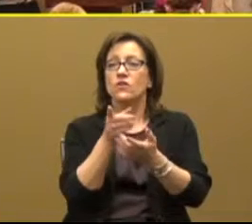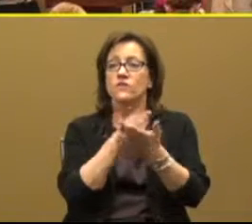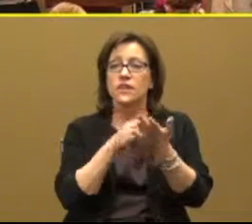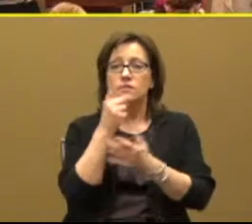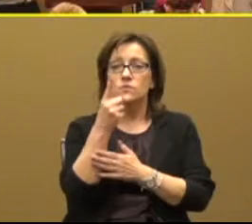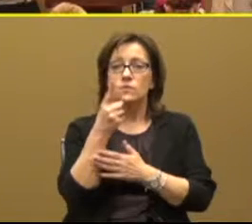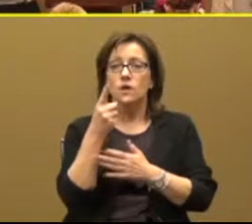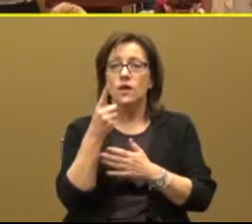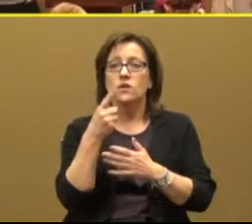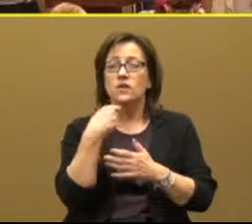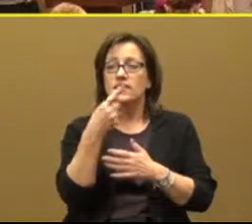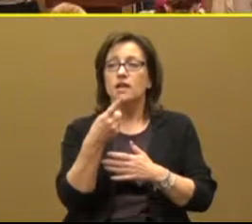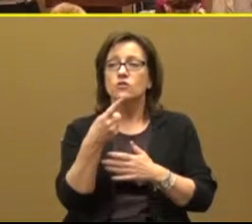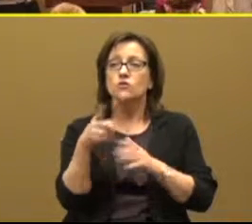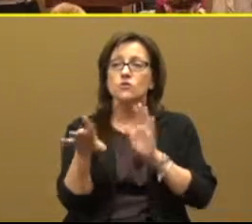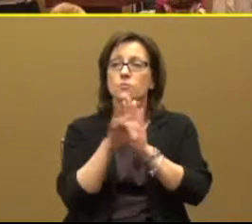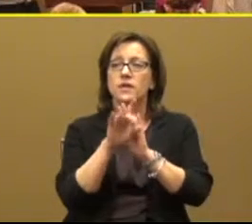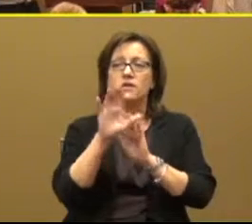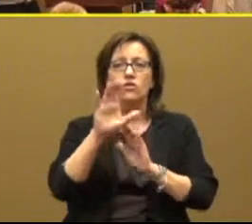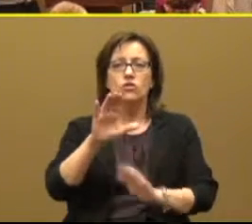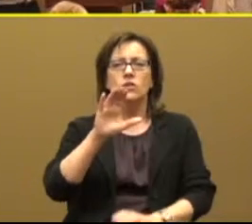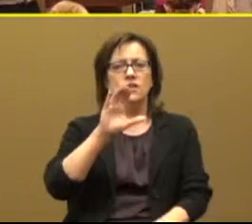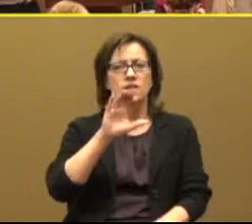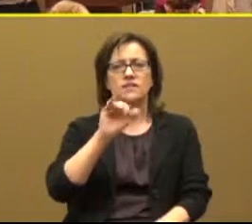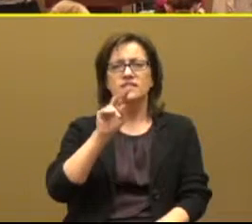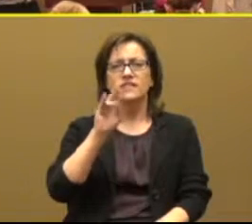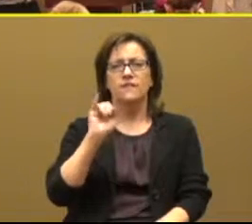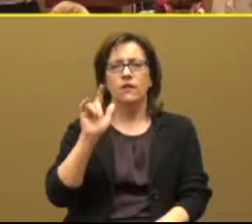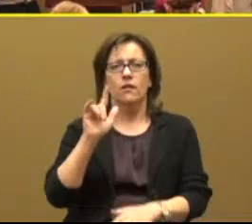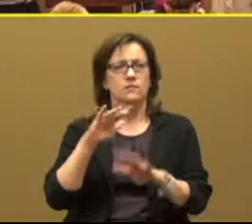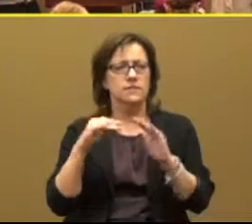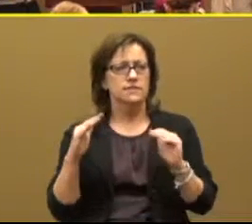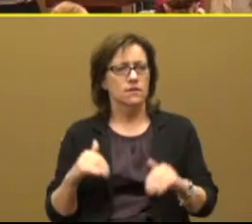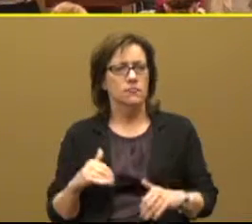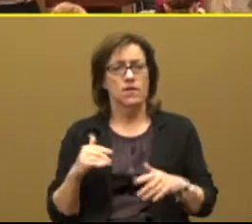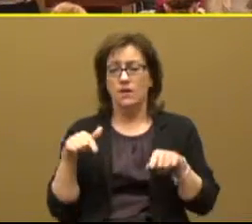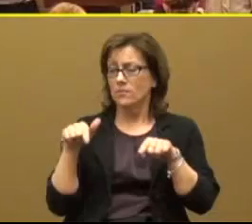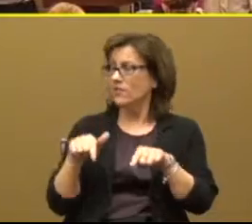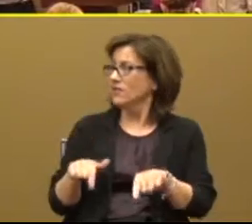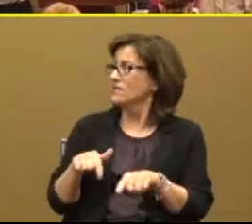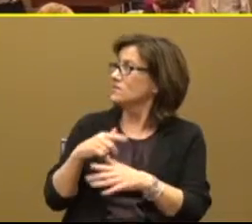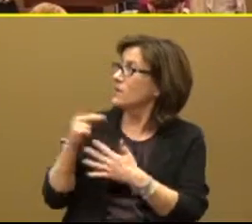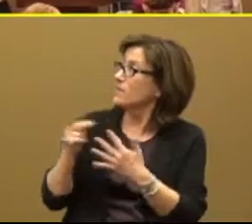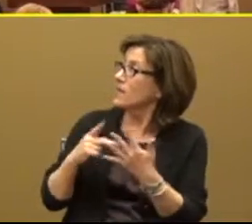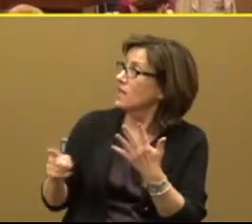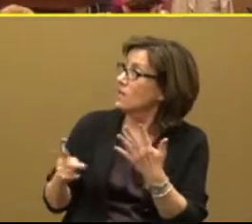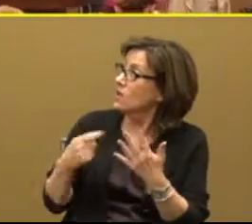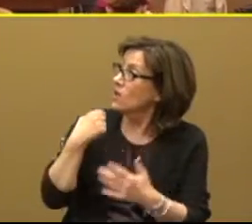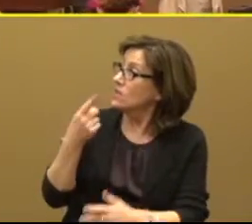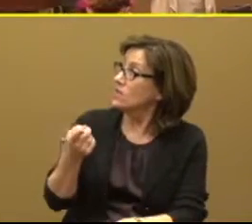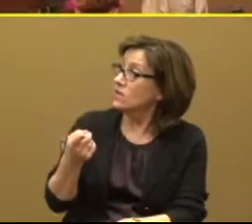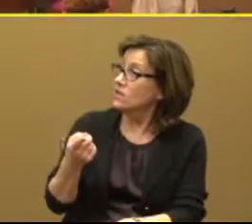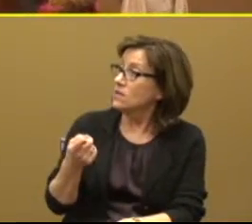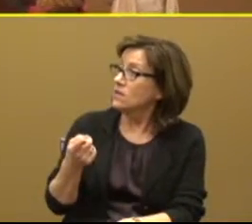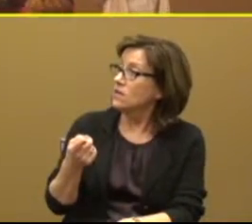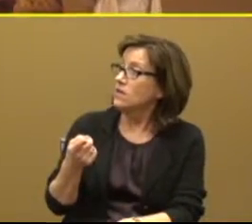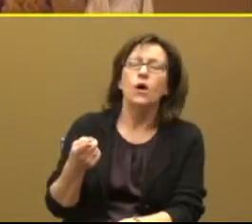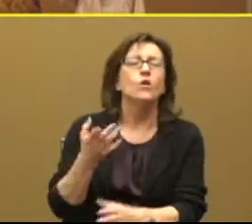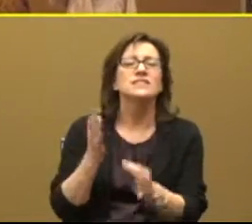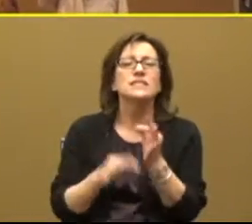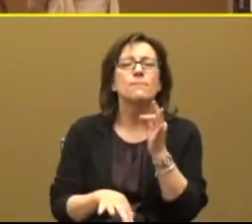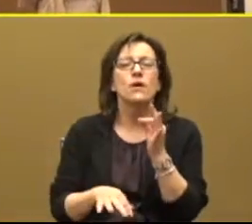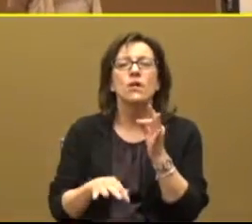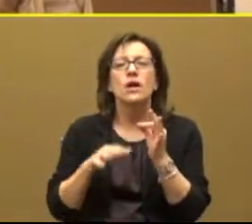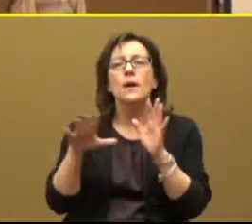your symbol system. With this population, we're gonna tell you not to choose your symbol